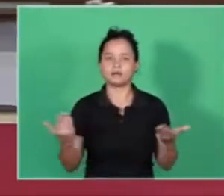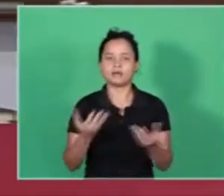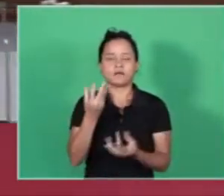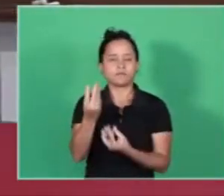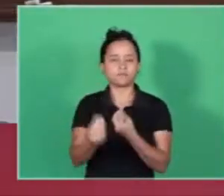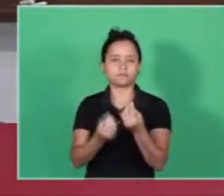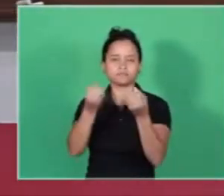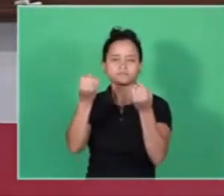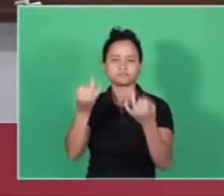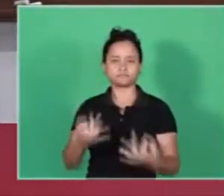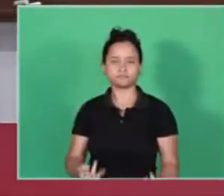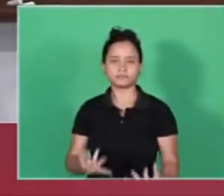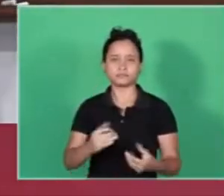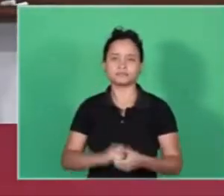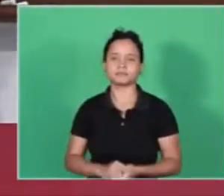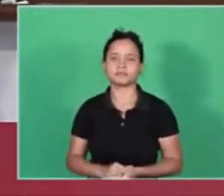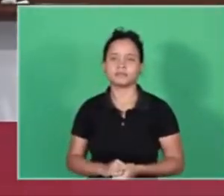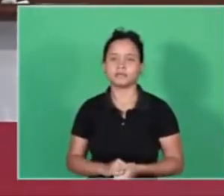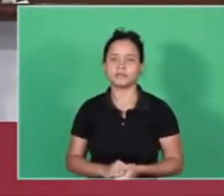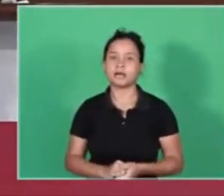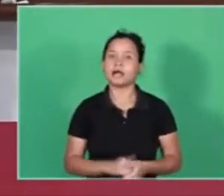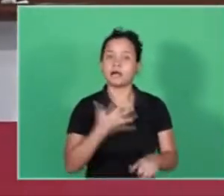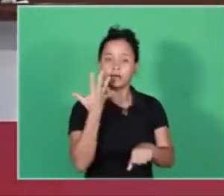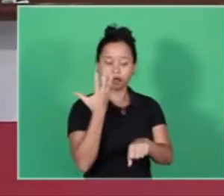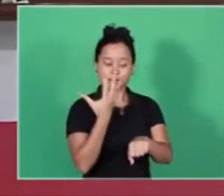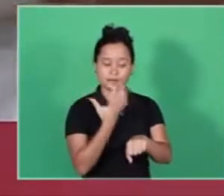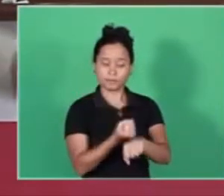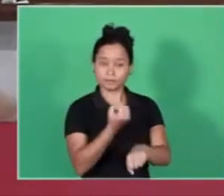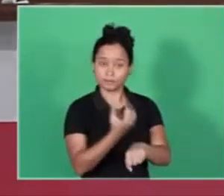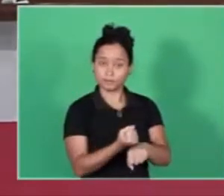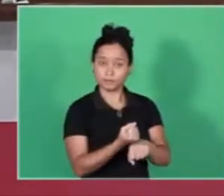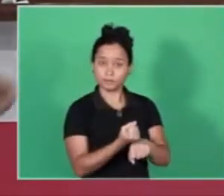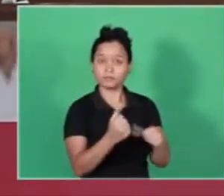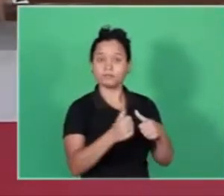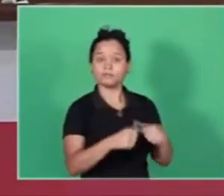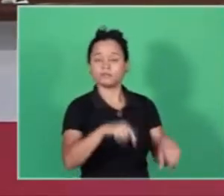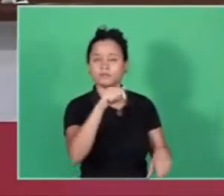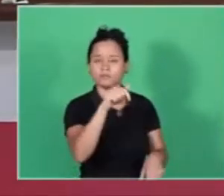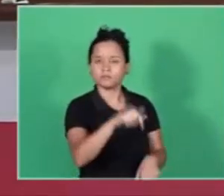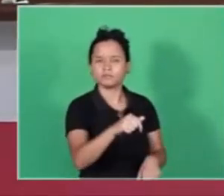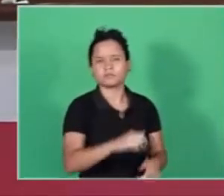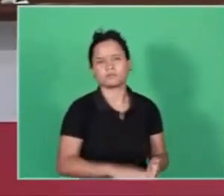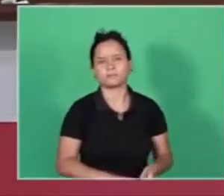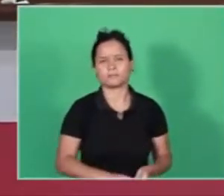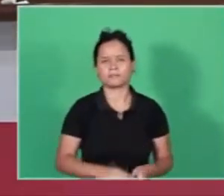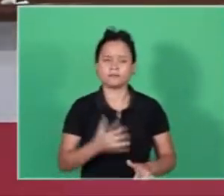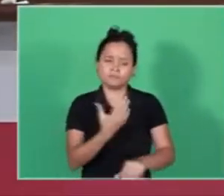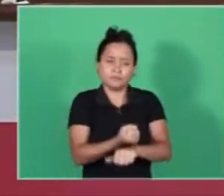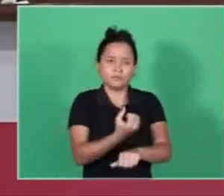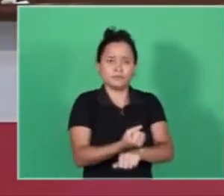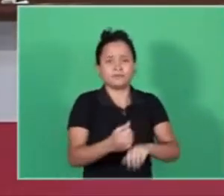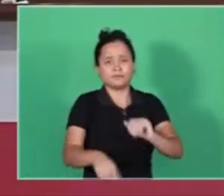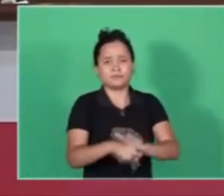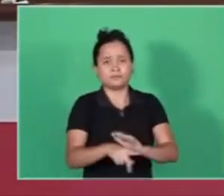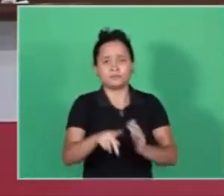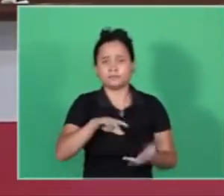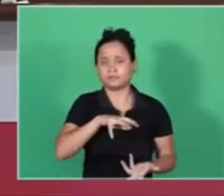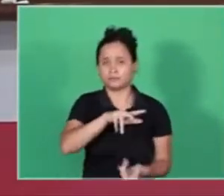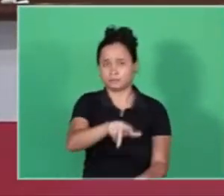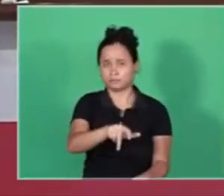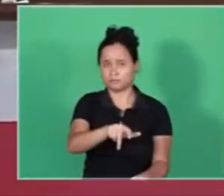The matter stays here on earth, and no one can get rid of this. There's no way to take the material